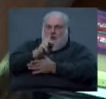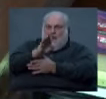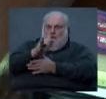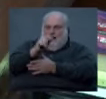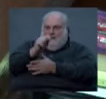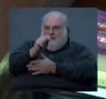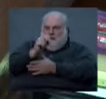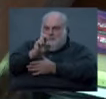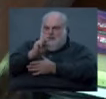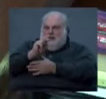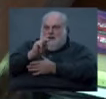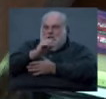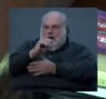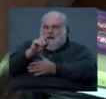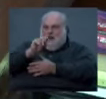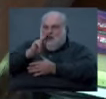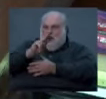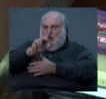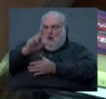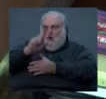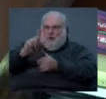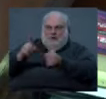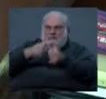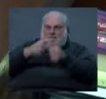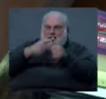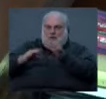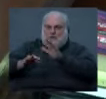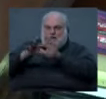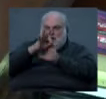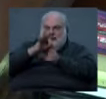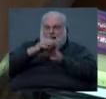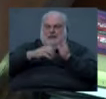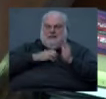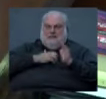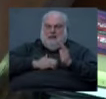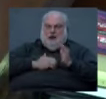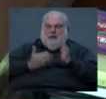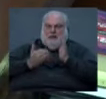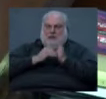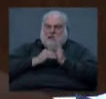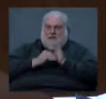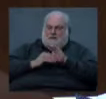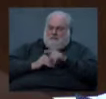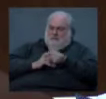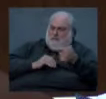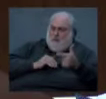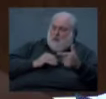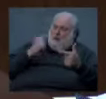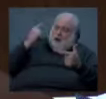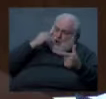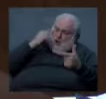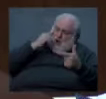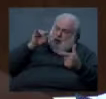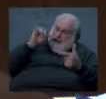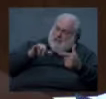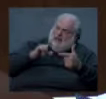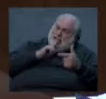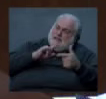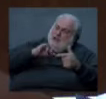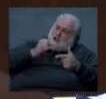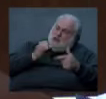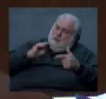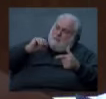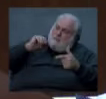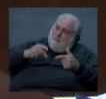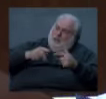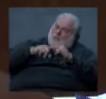when it was initially chosen, and that's who was desired at this point. But we have heard that this was a jumpstart